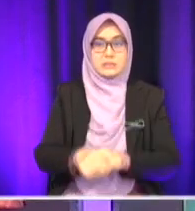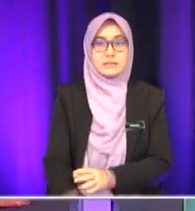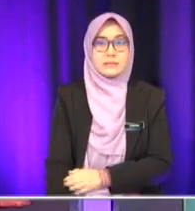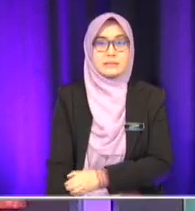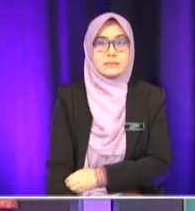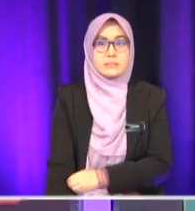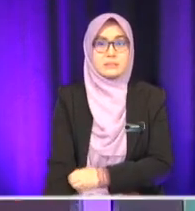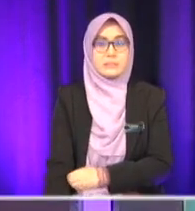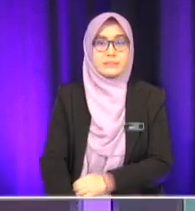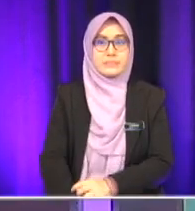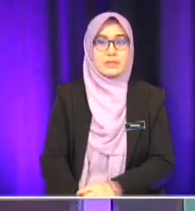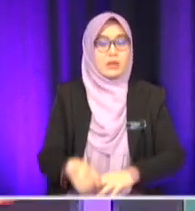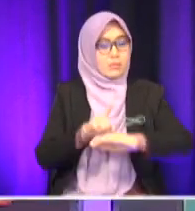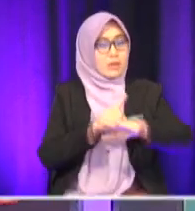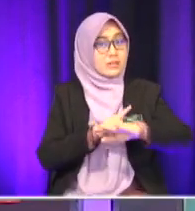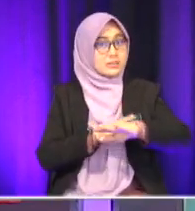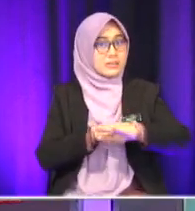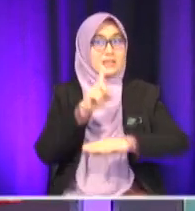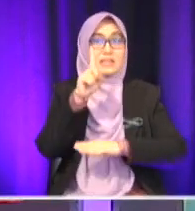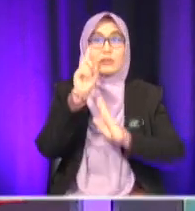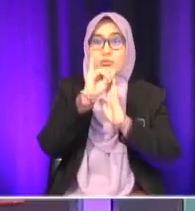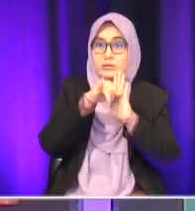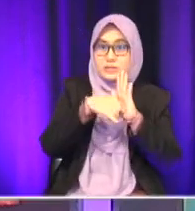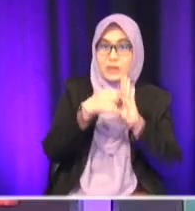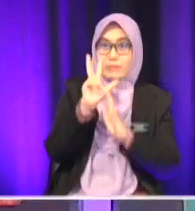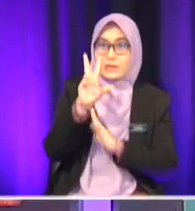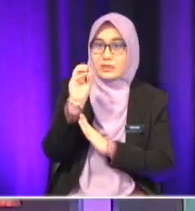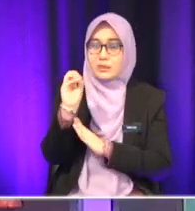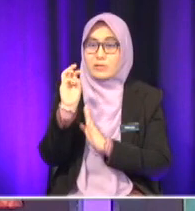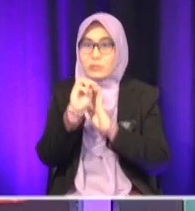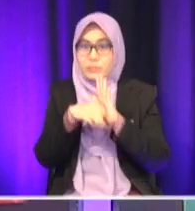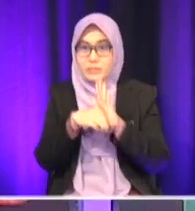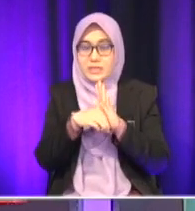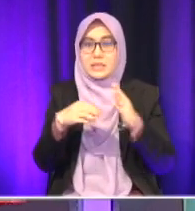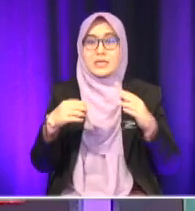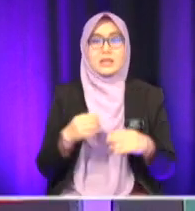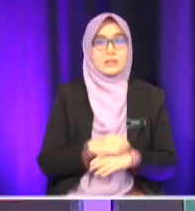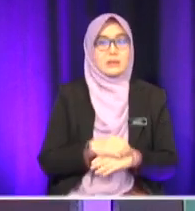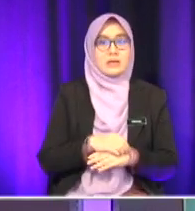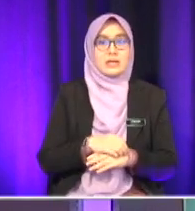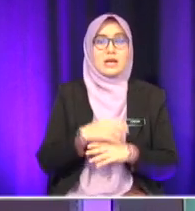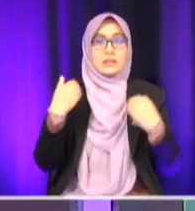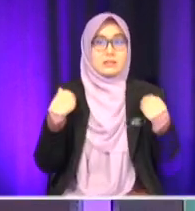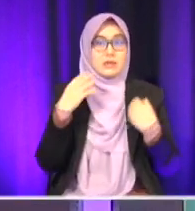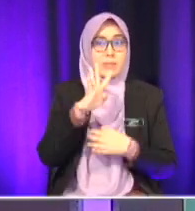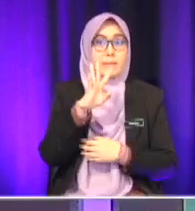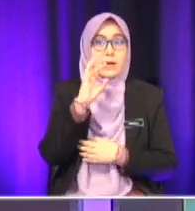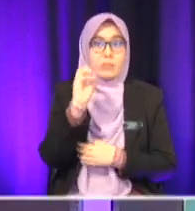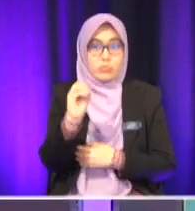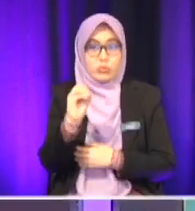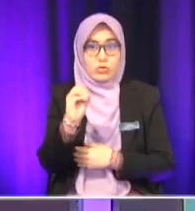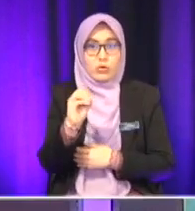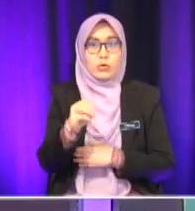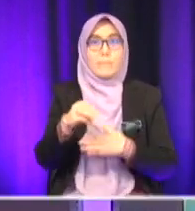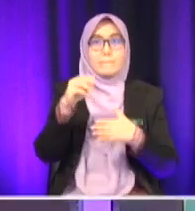takes 1 hour and 30 minutes and it carries 40 marks. Okay, and for this paper, there are